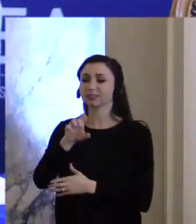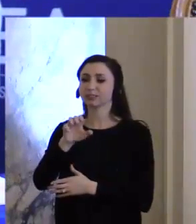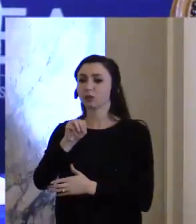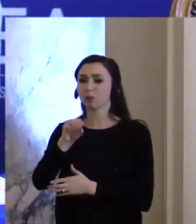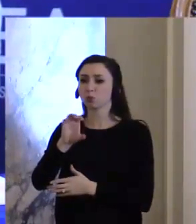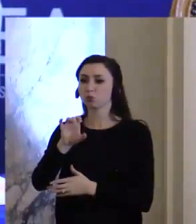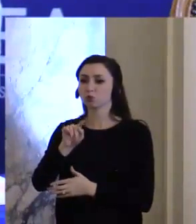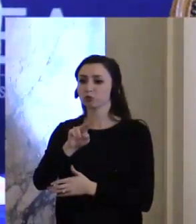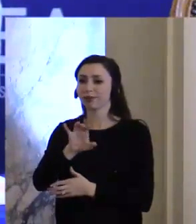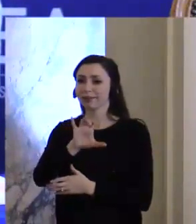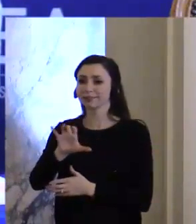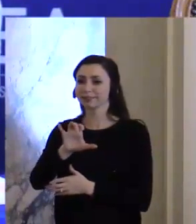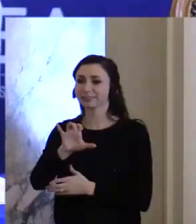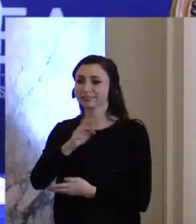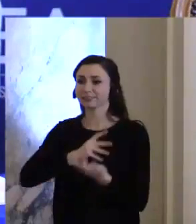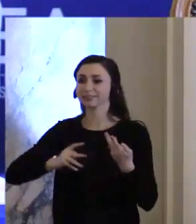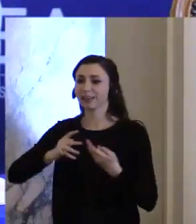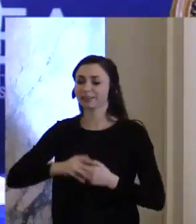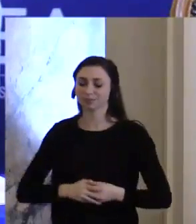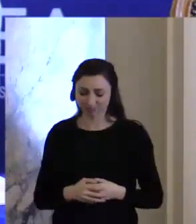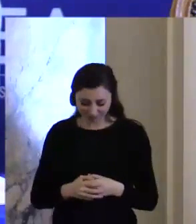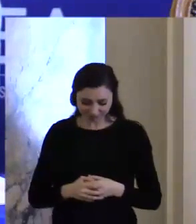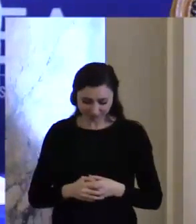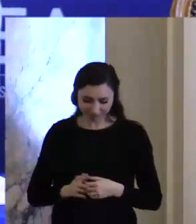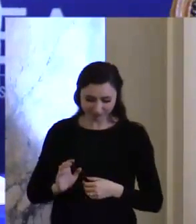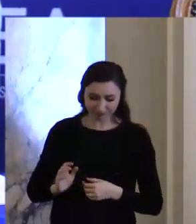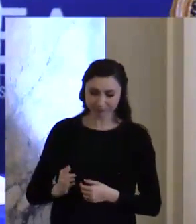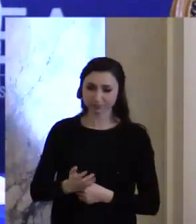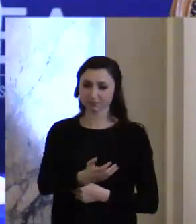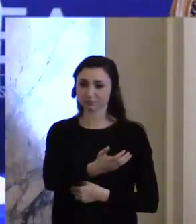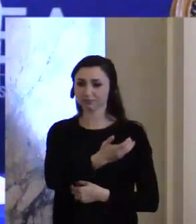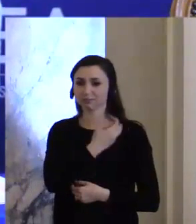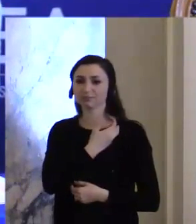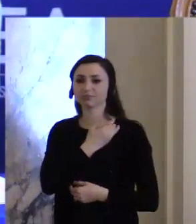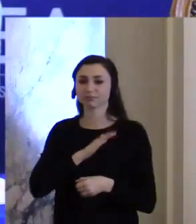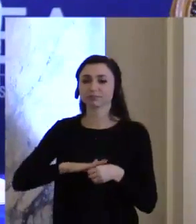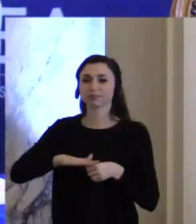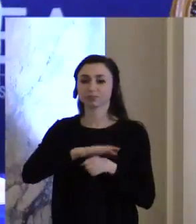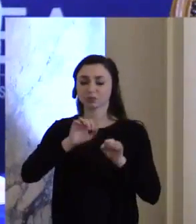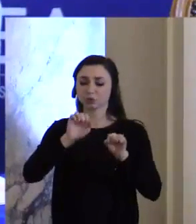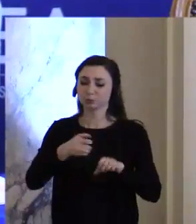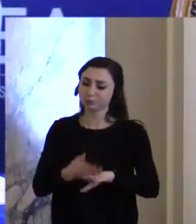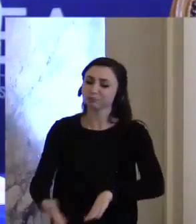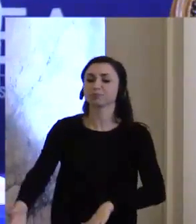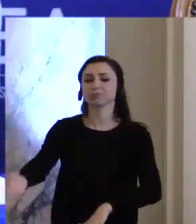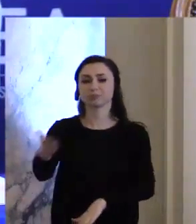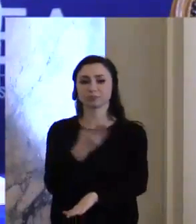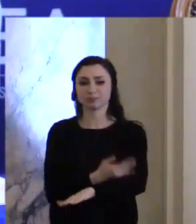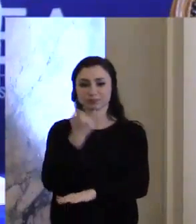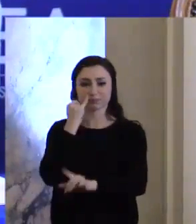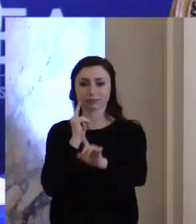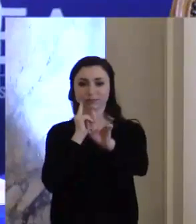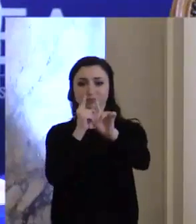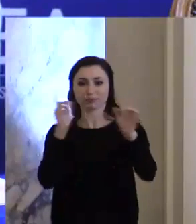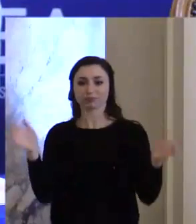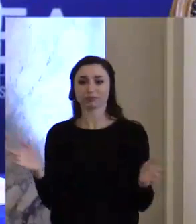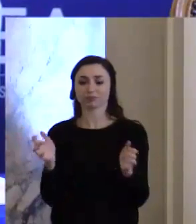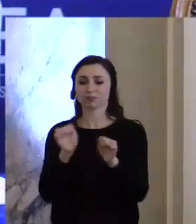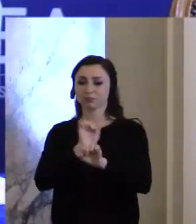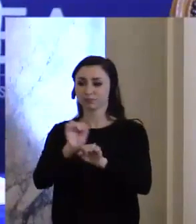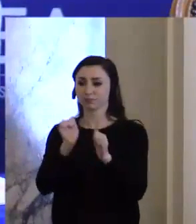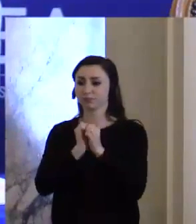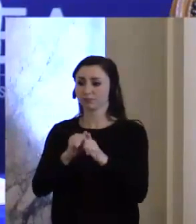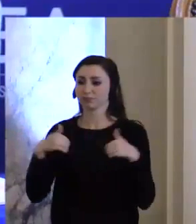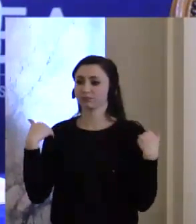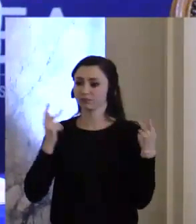society. Our region could be much improved if initiatives with young people include a reminder